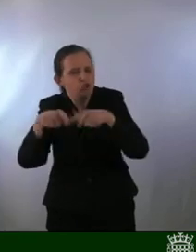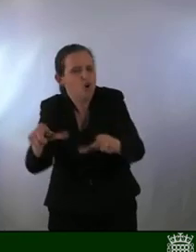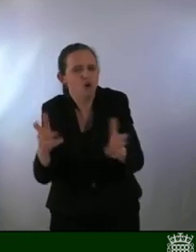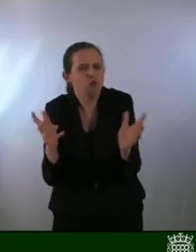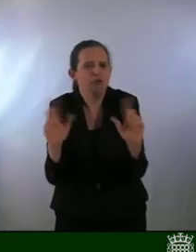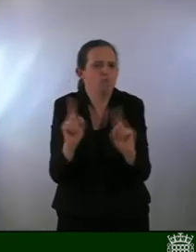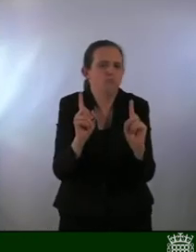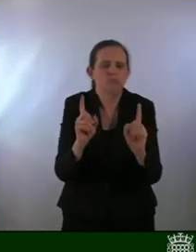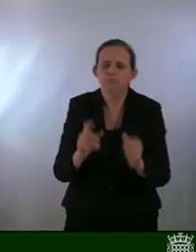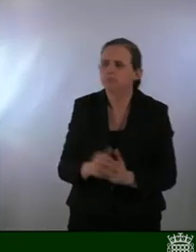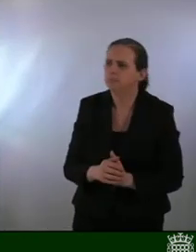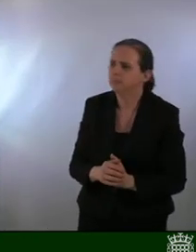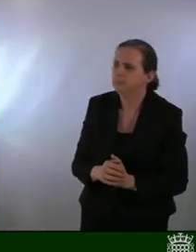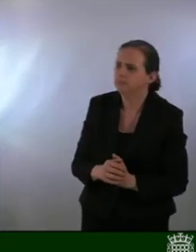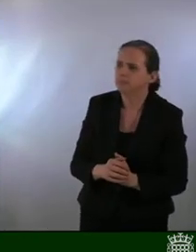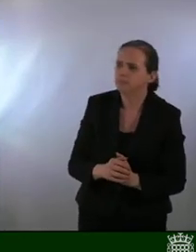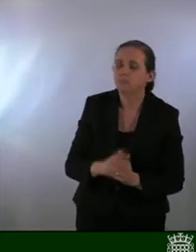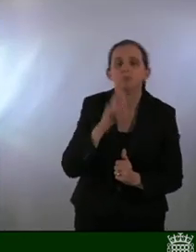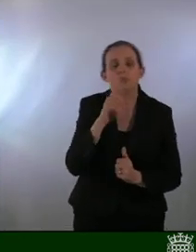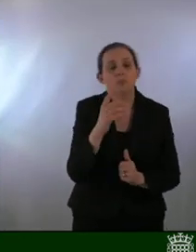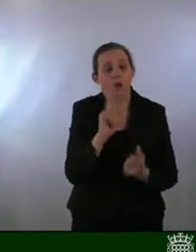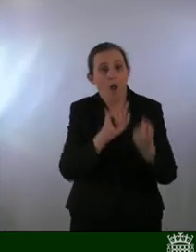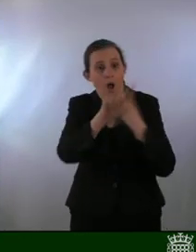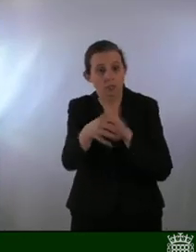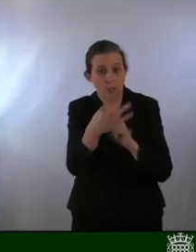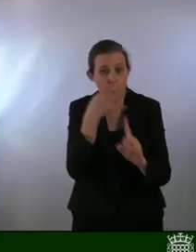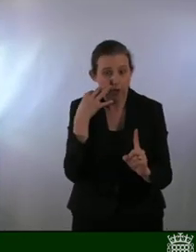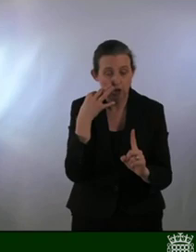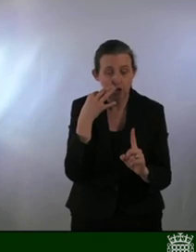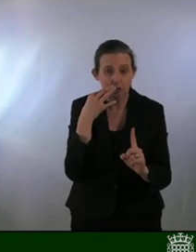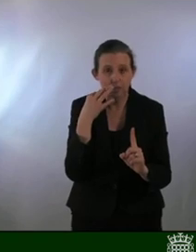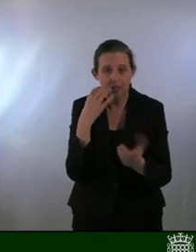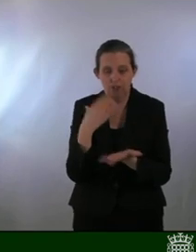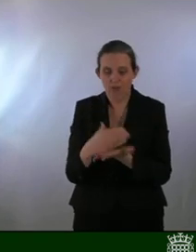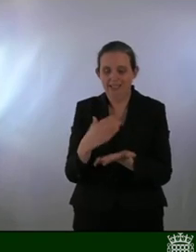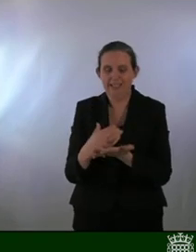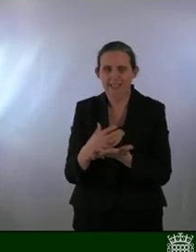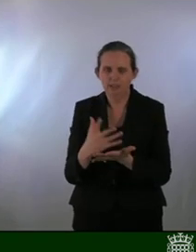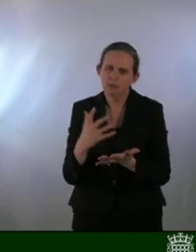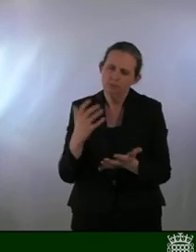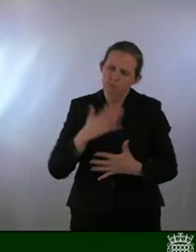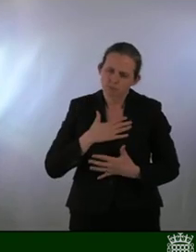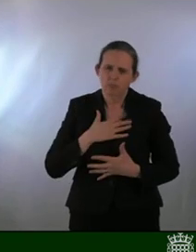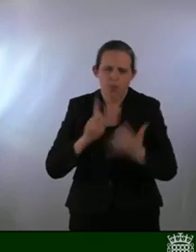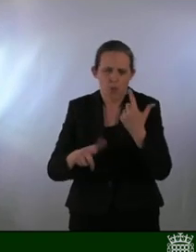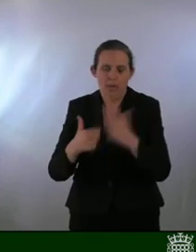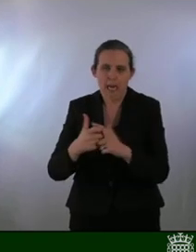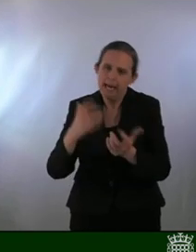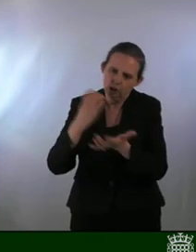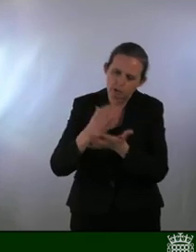question about charities, I made the point that we have a charitable sector who have a huge role to